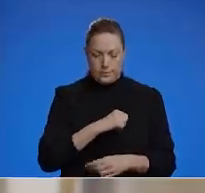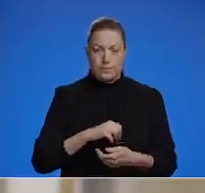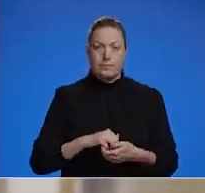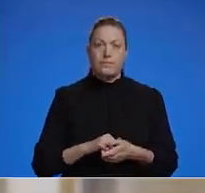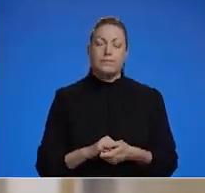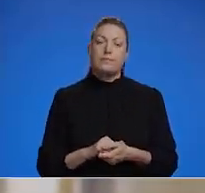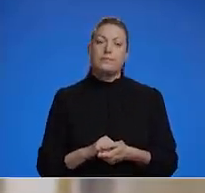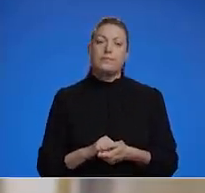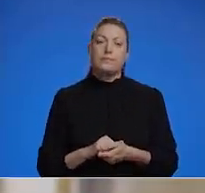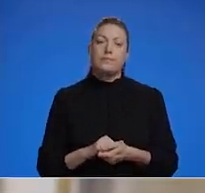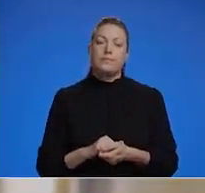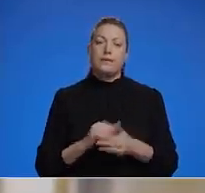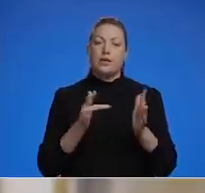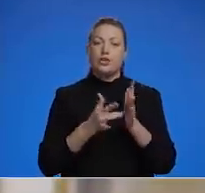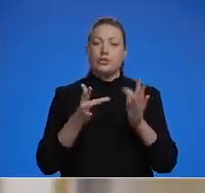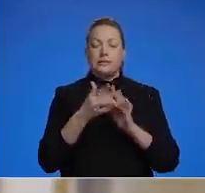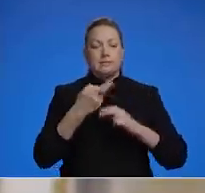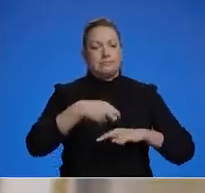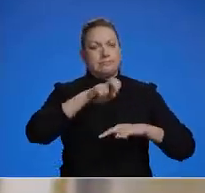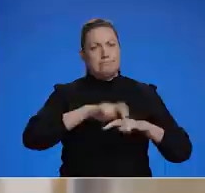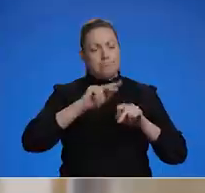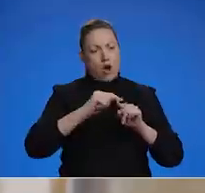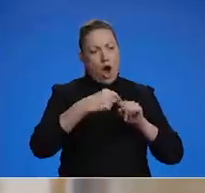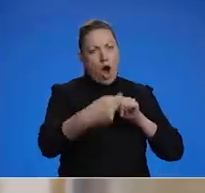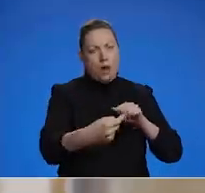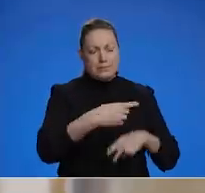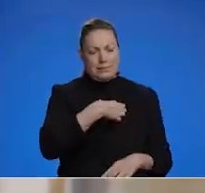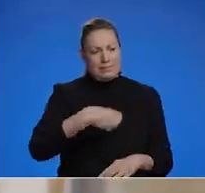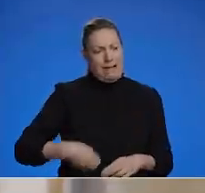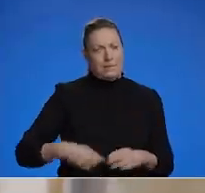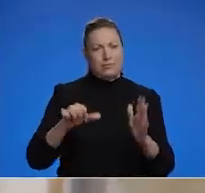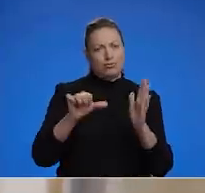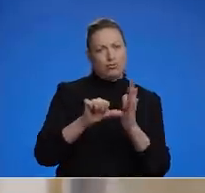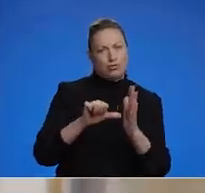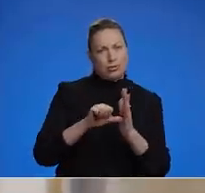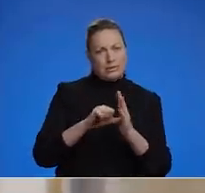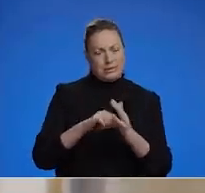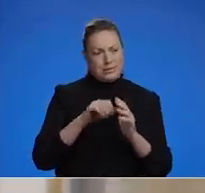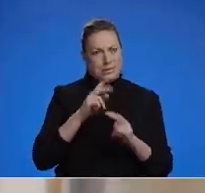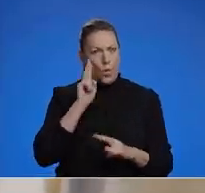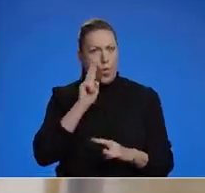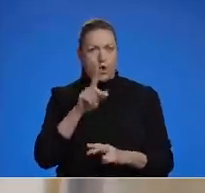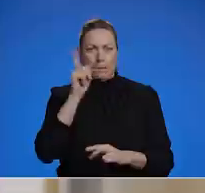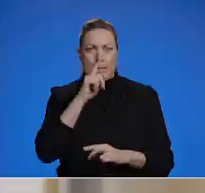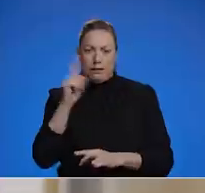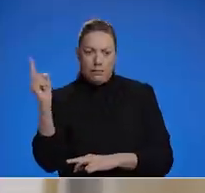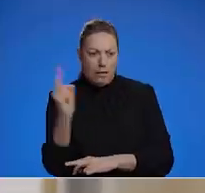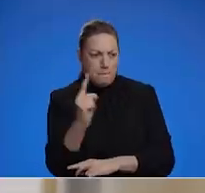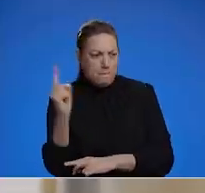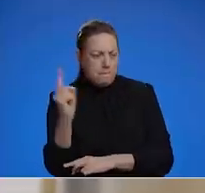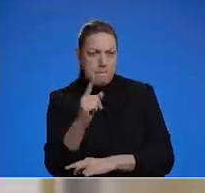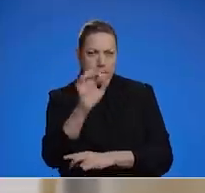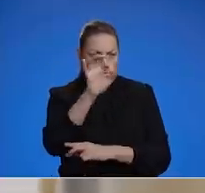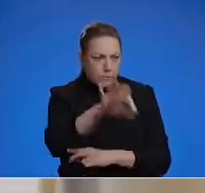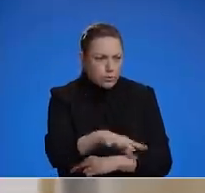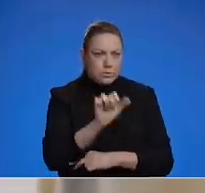Lord. Jesus sat down opposite the treasury and watched the people putting money into the treasury. And many of the rich put